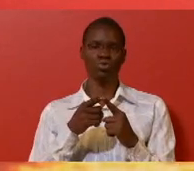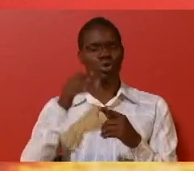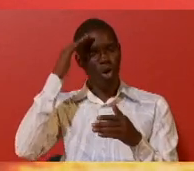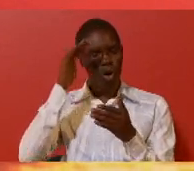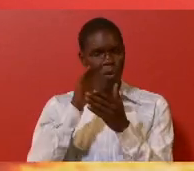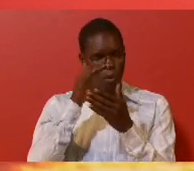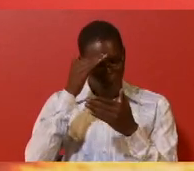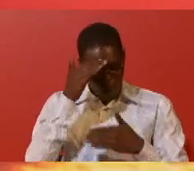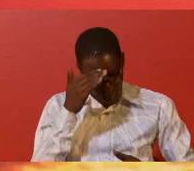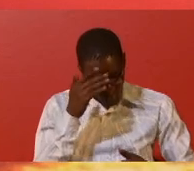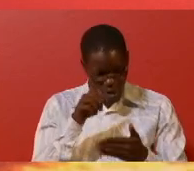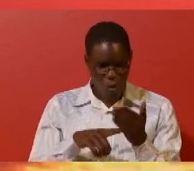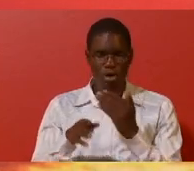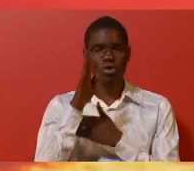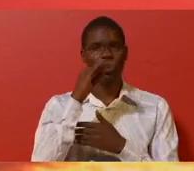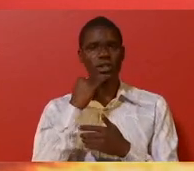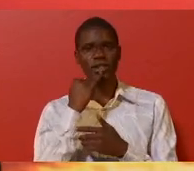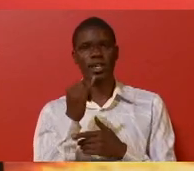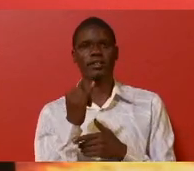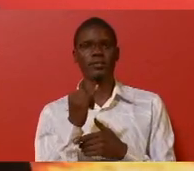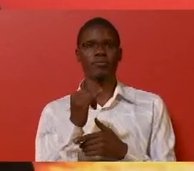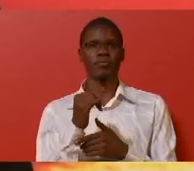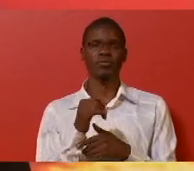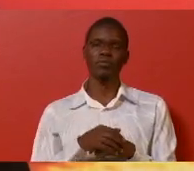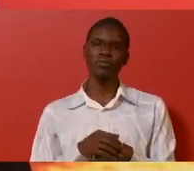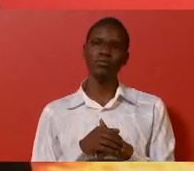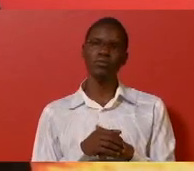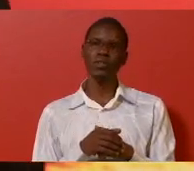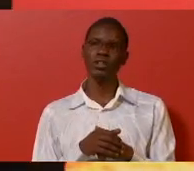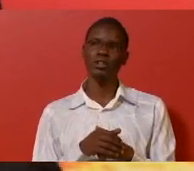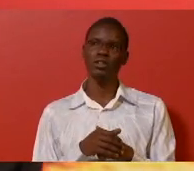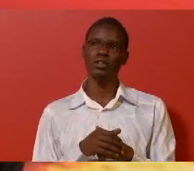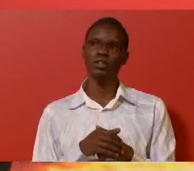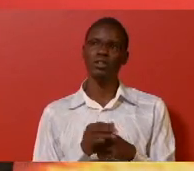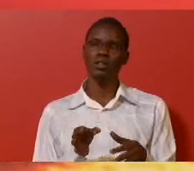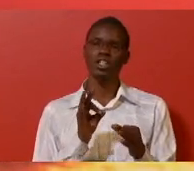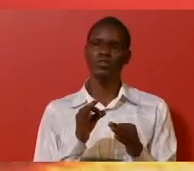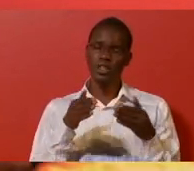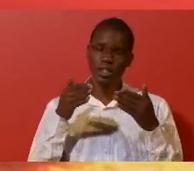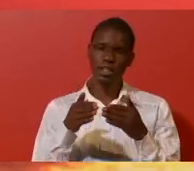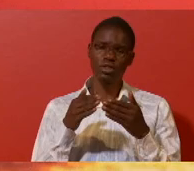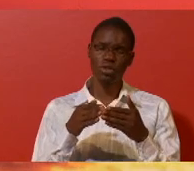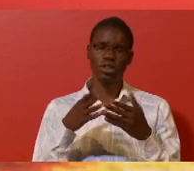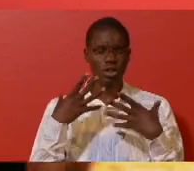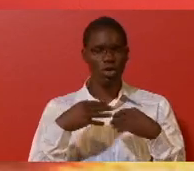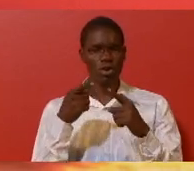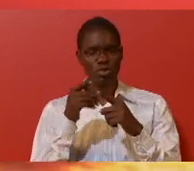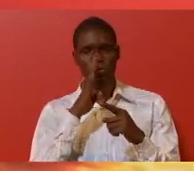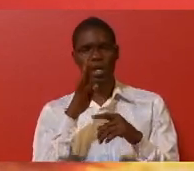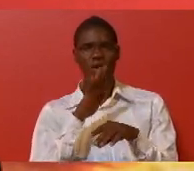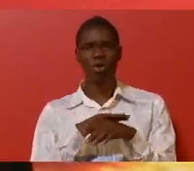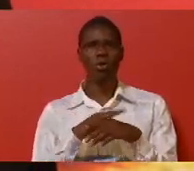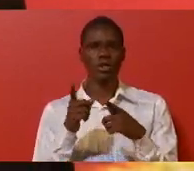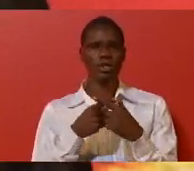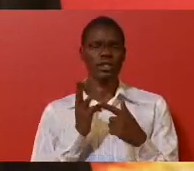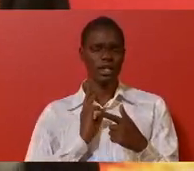do what He says. Because then that means that we belong to Him. If sexuality is going to be good at all, we